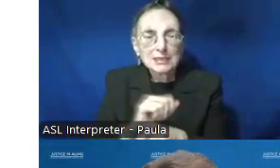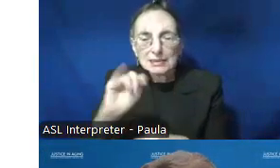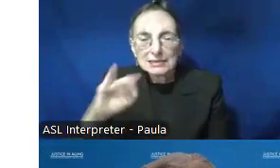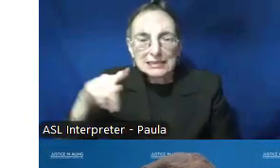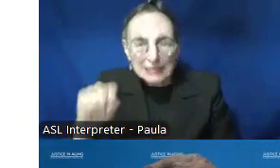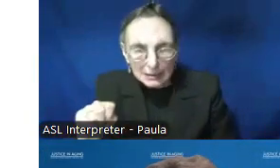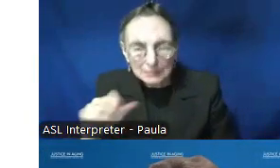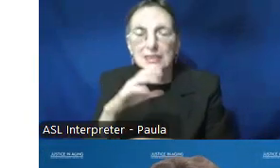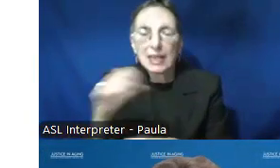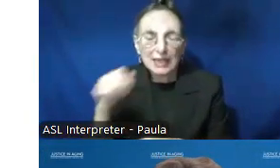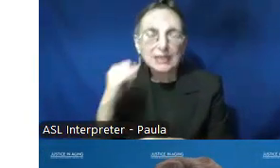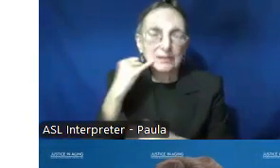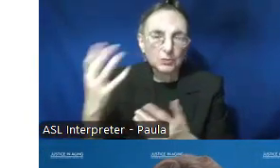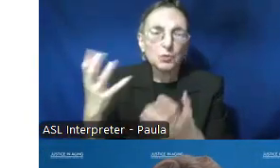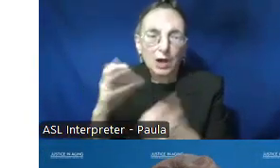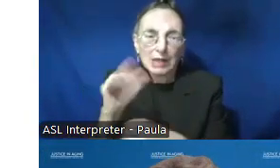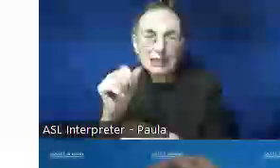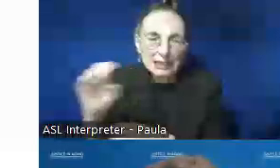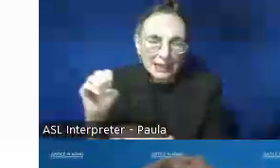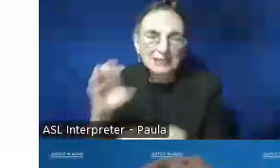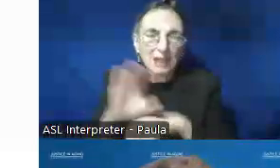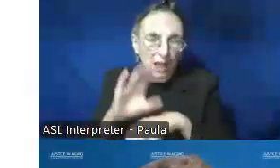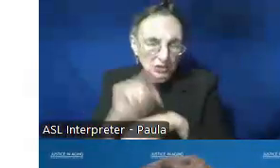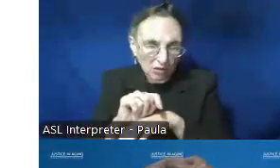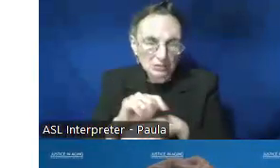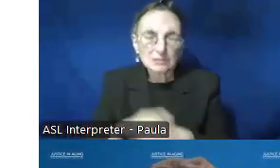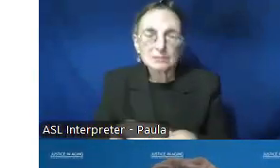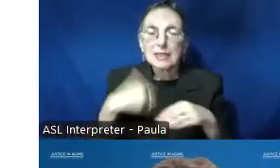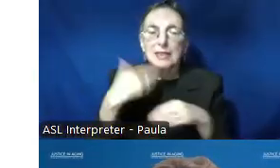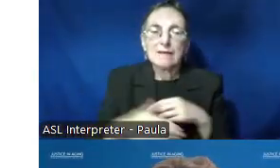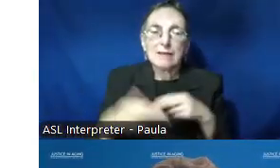a case consult. Next slide.